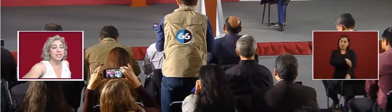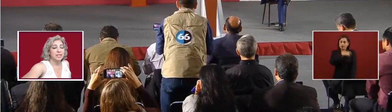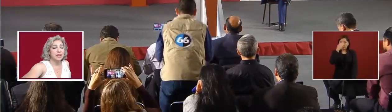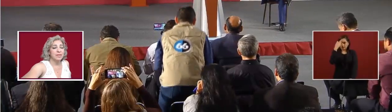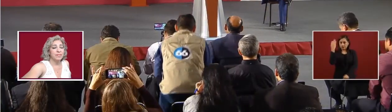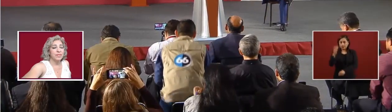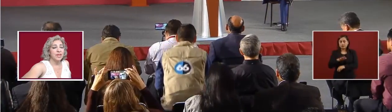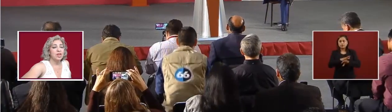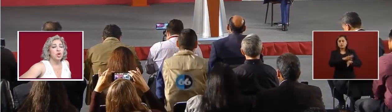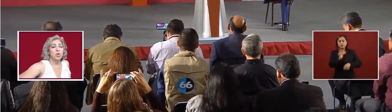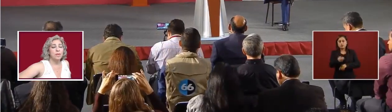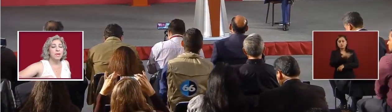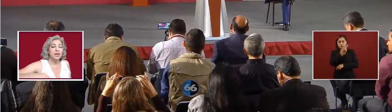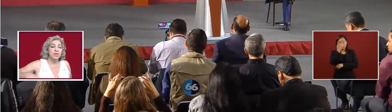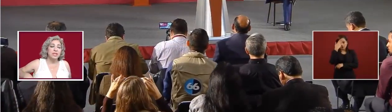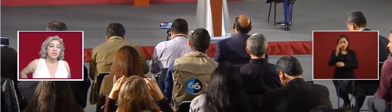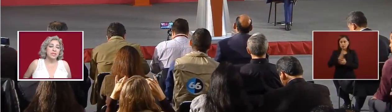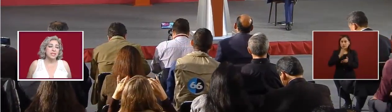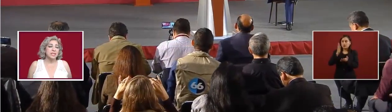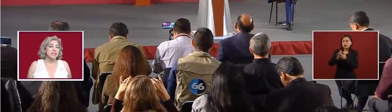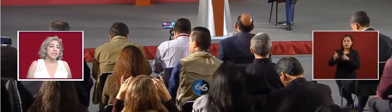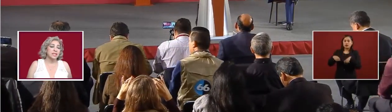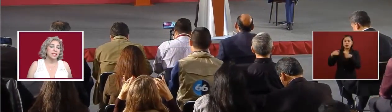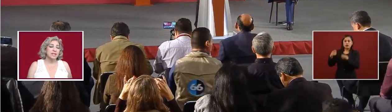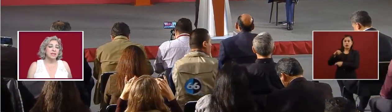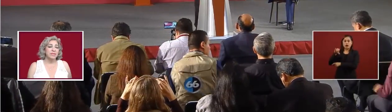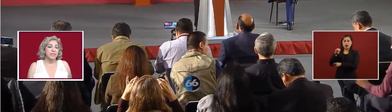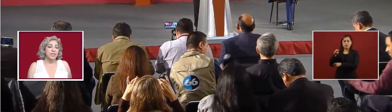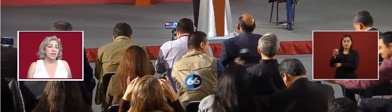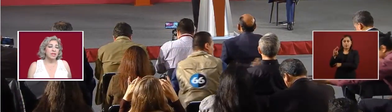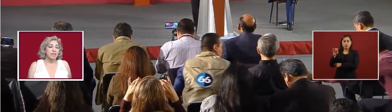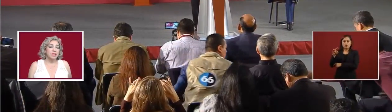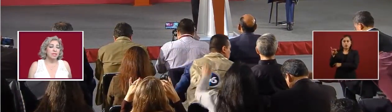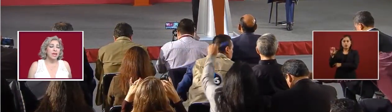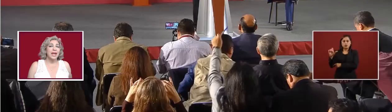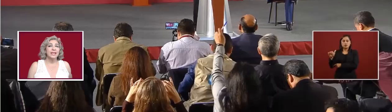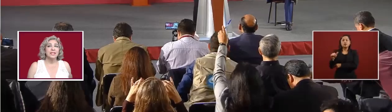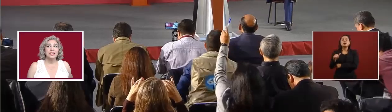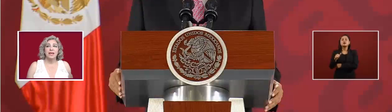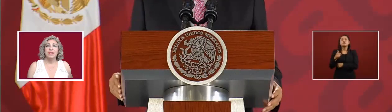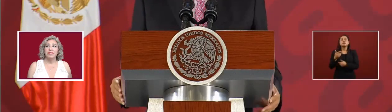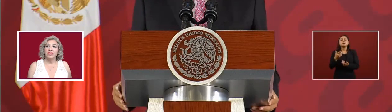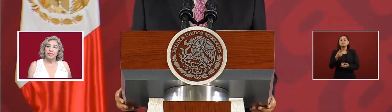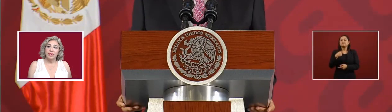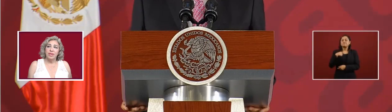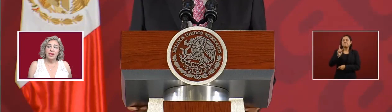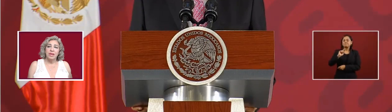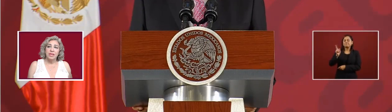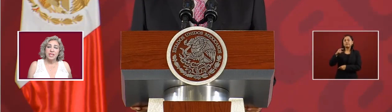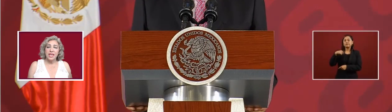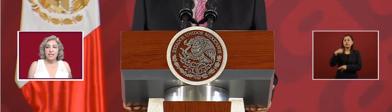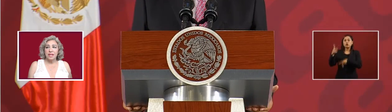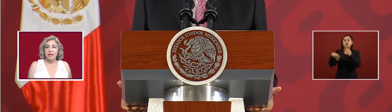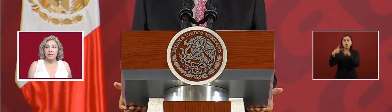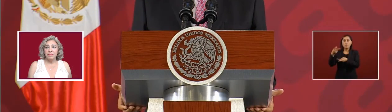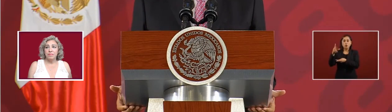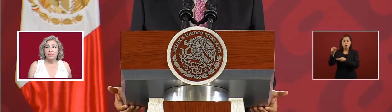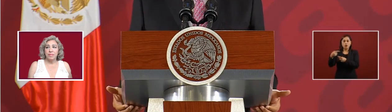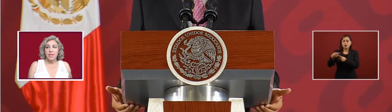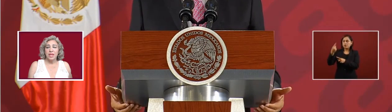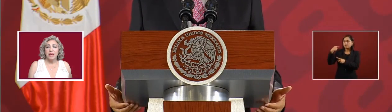the protest no I'm not going to assist the acts of take